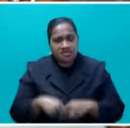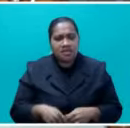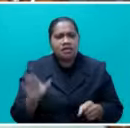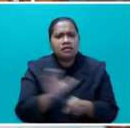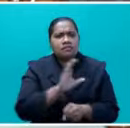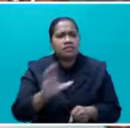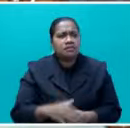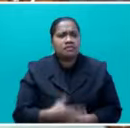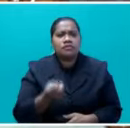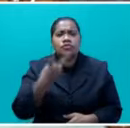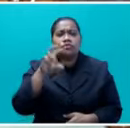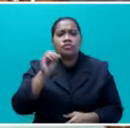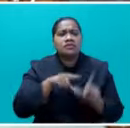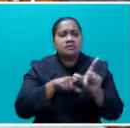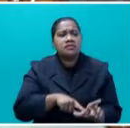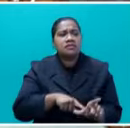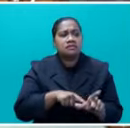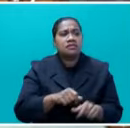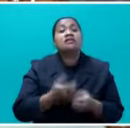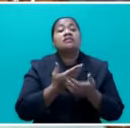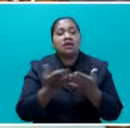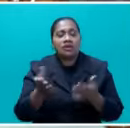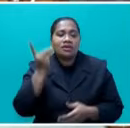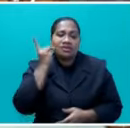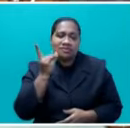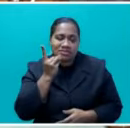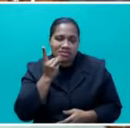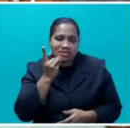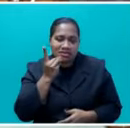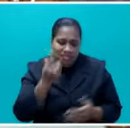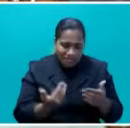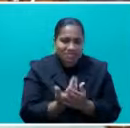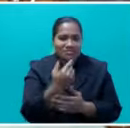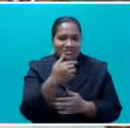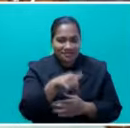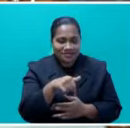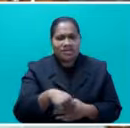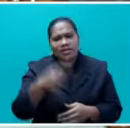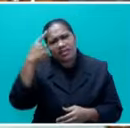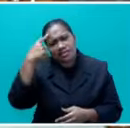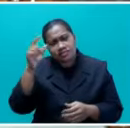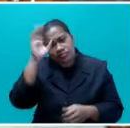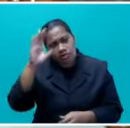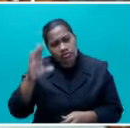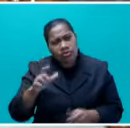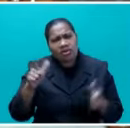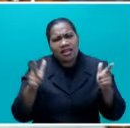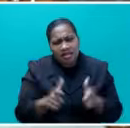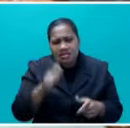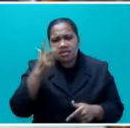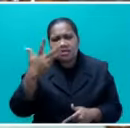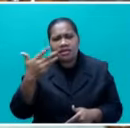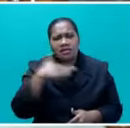20-year exclusive licenses. That's how Digicel came in. She thinks that for a country of less than 900,000